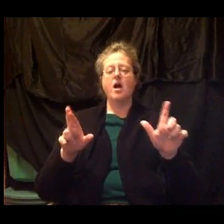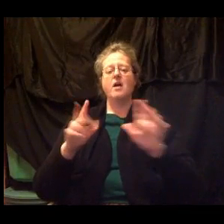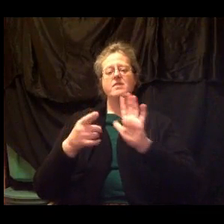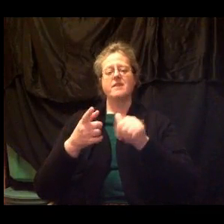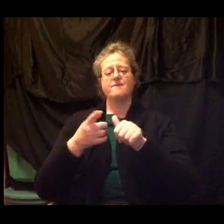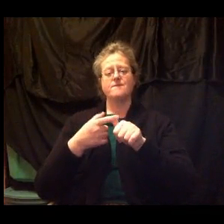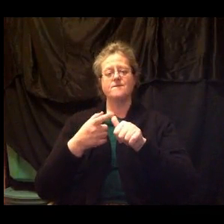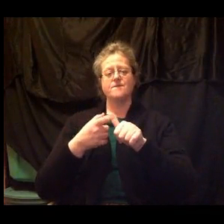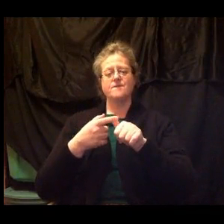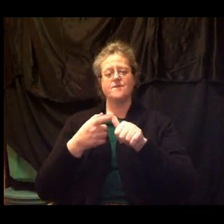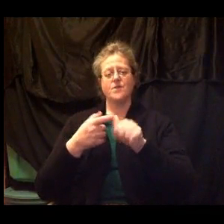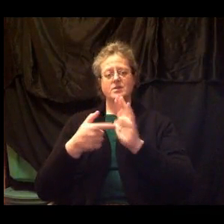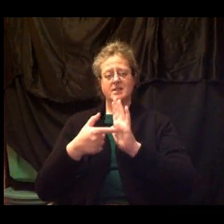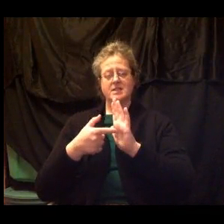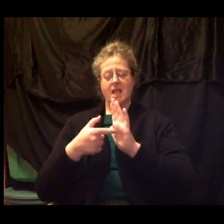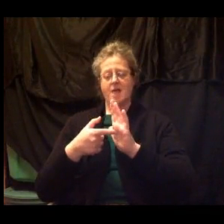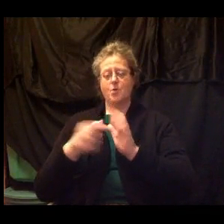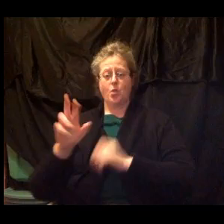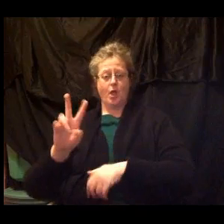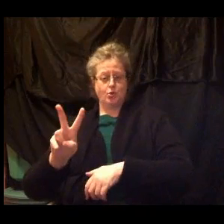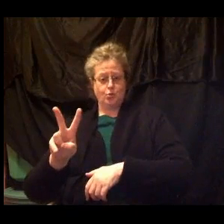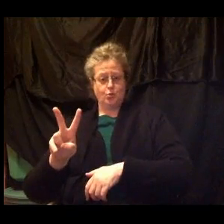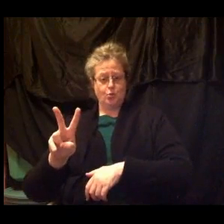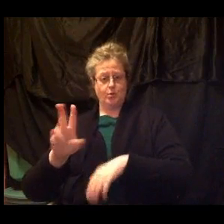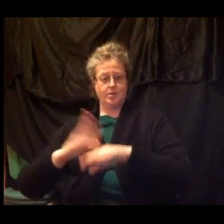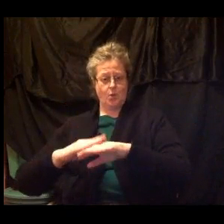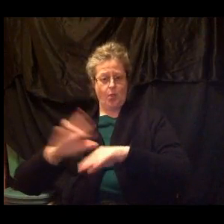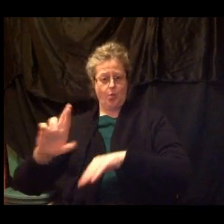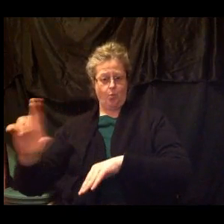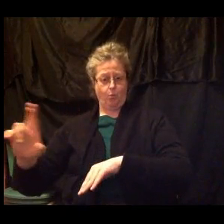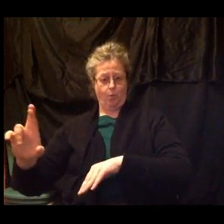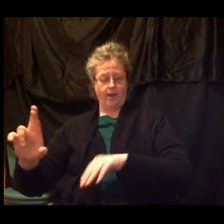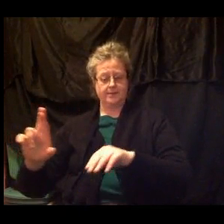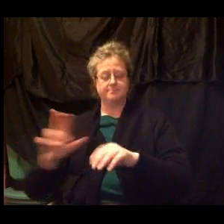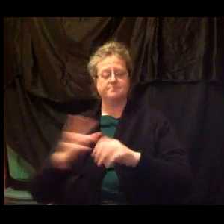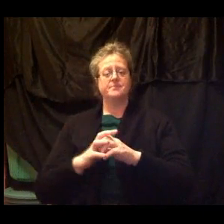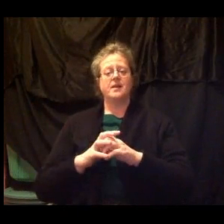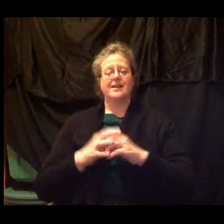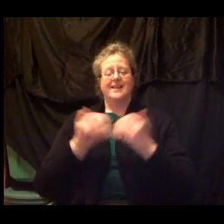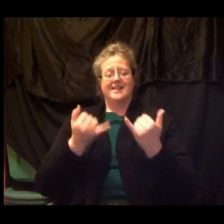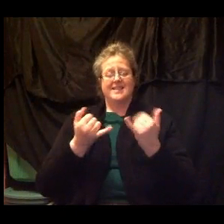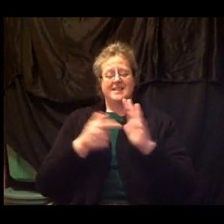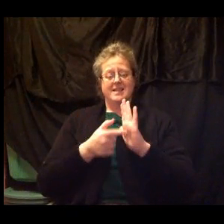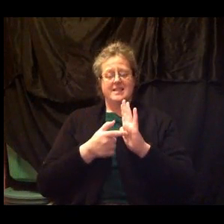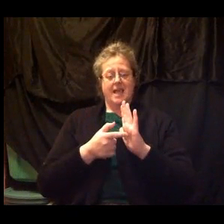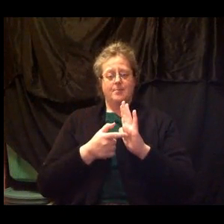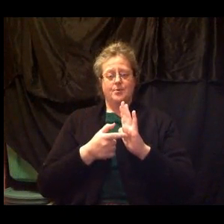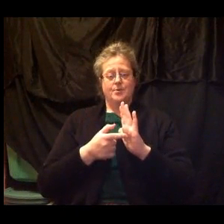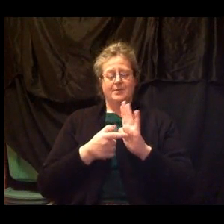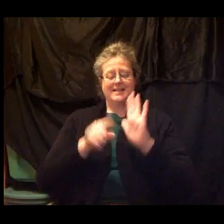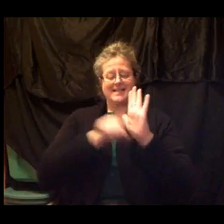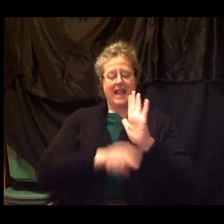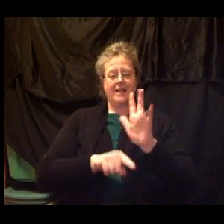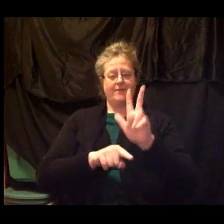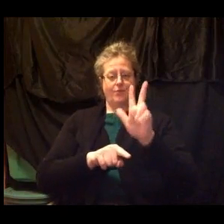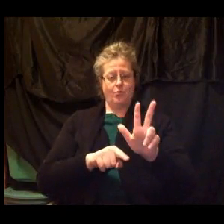okay. Of these two, which one is on the right? -3. -3 is on the right. So the